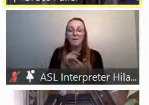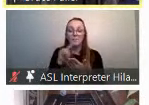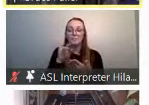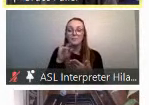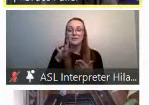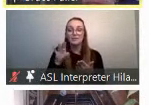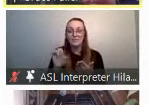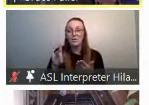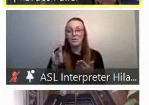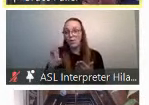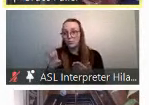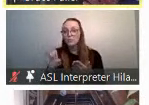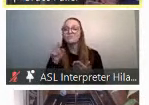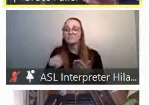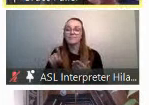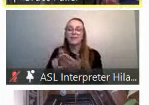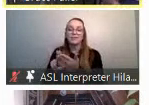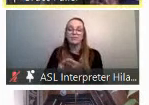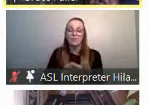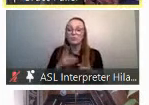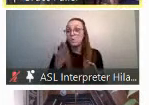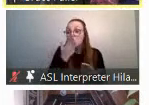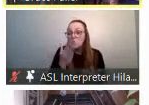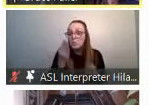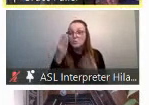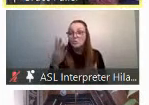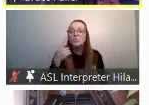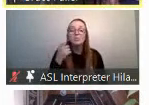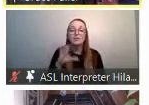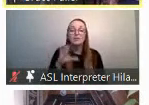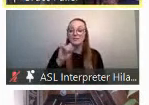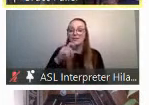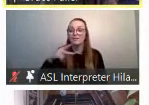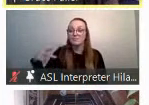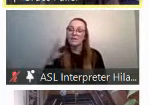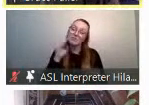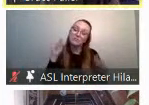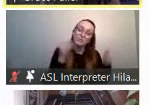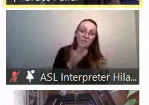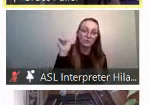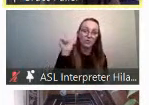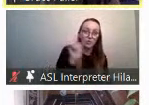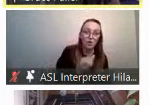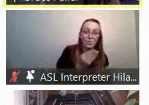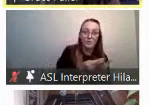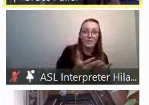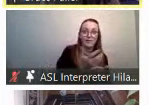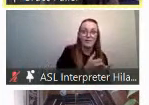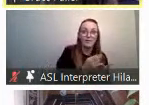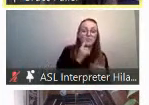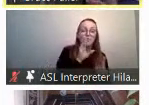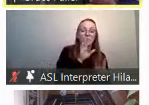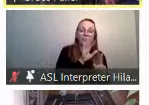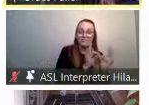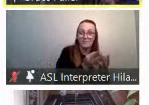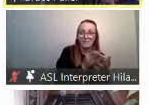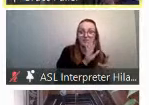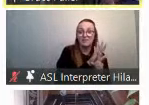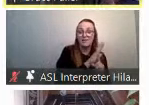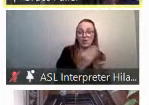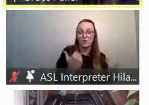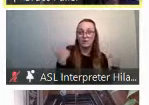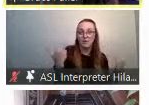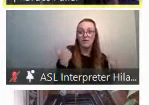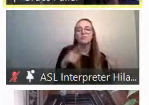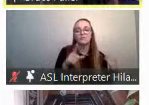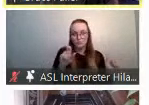really good news in the sense that CSPP historically has been targeted on lower income families and their youngsters, and that is what you